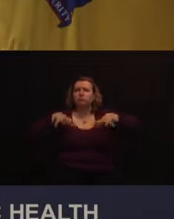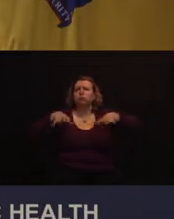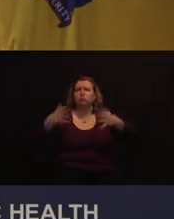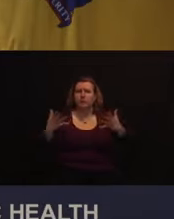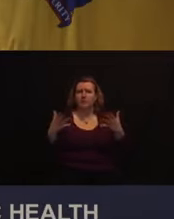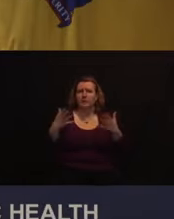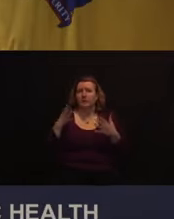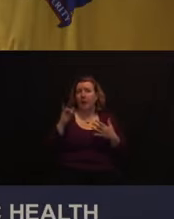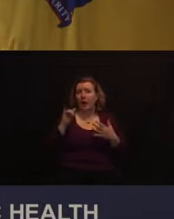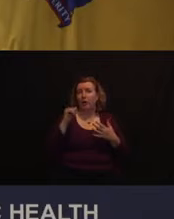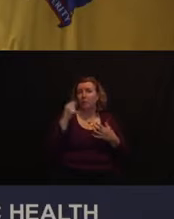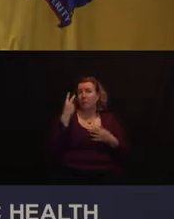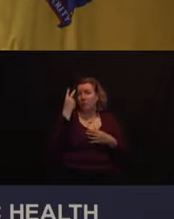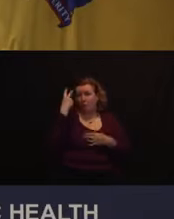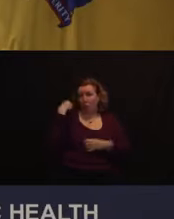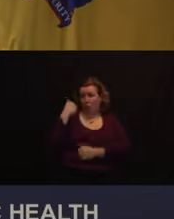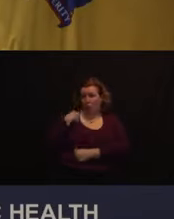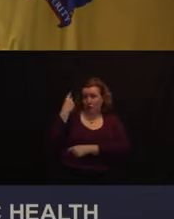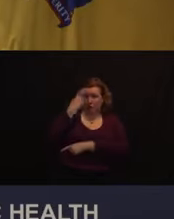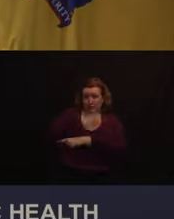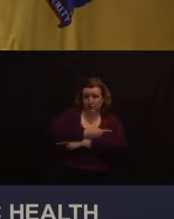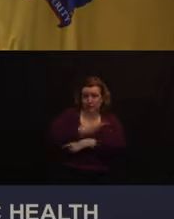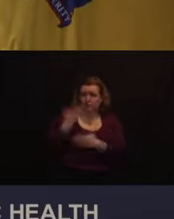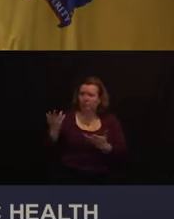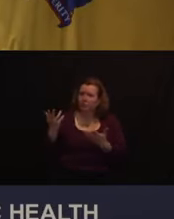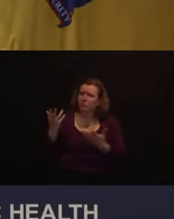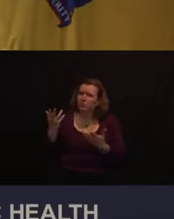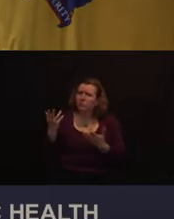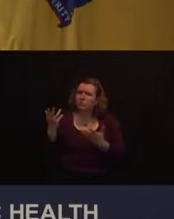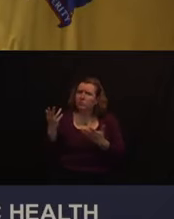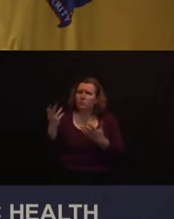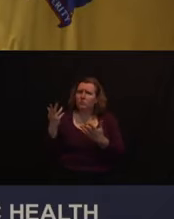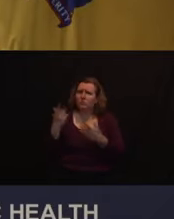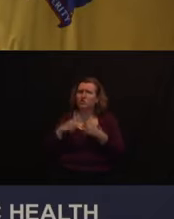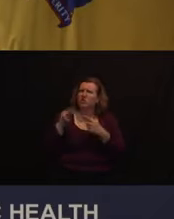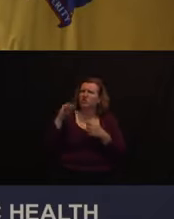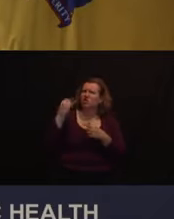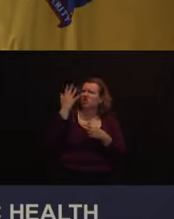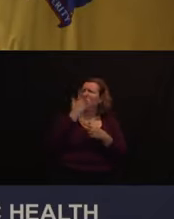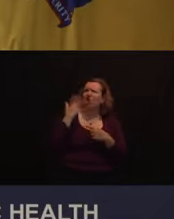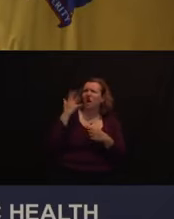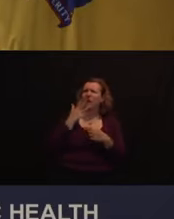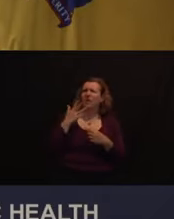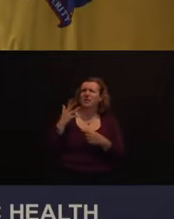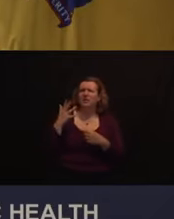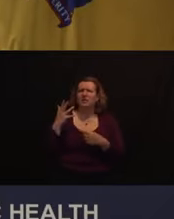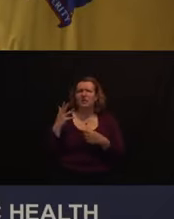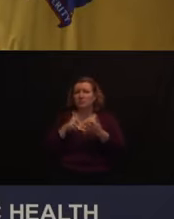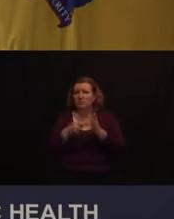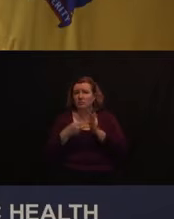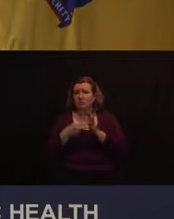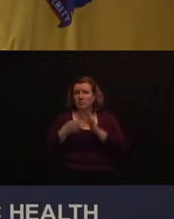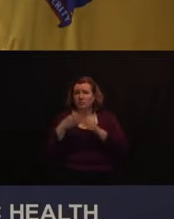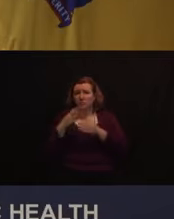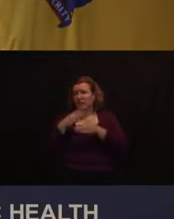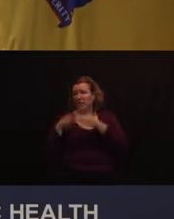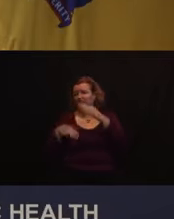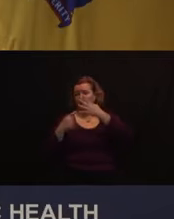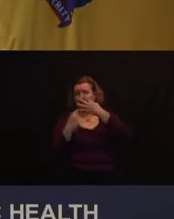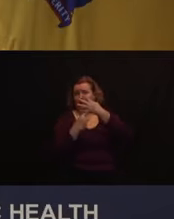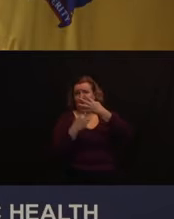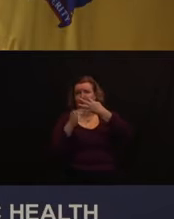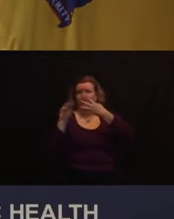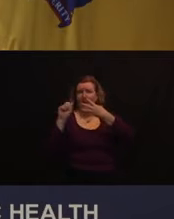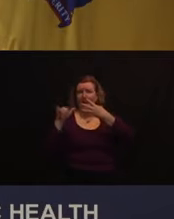Governor, what do you think the reality will be in our state at the end of May? Will we be masking and